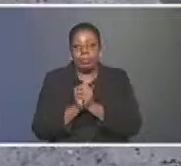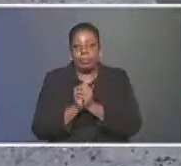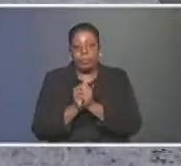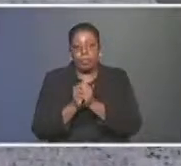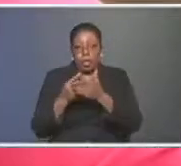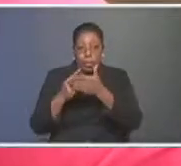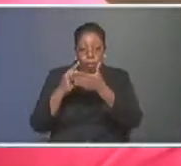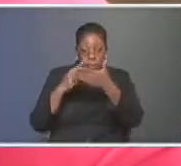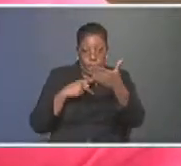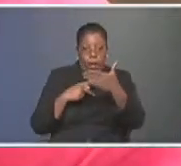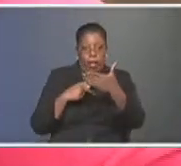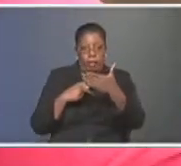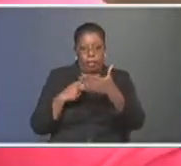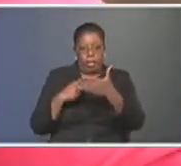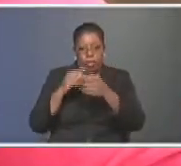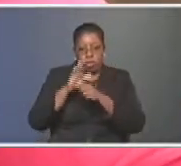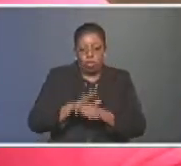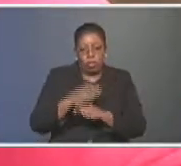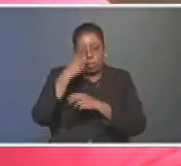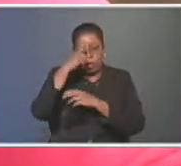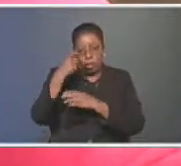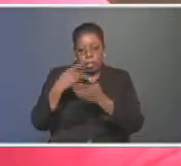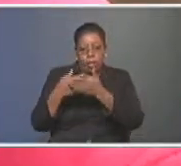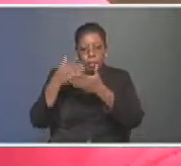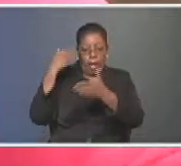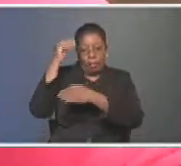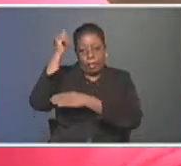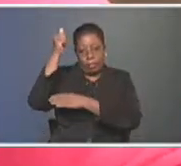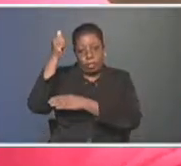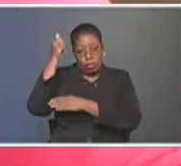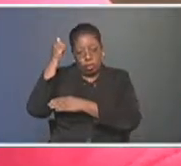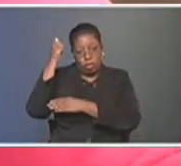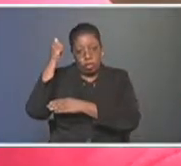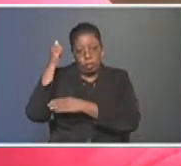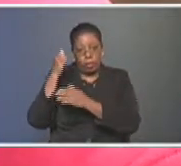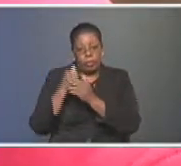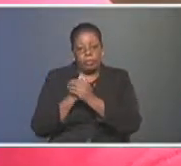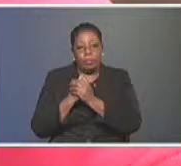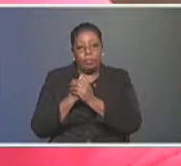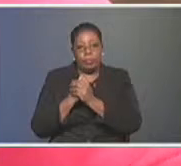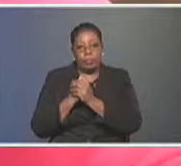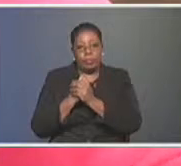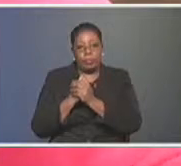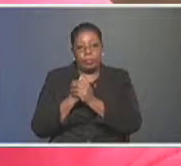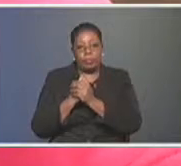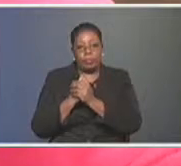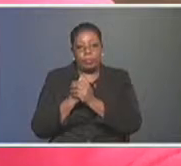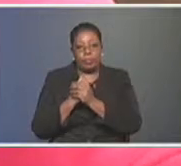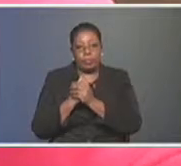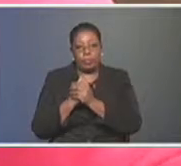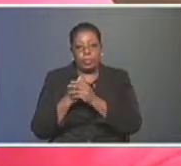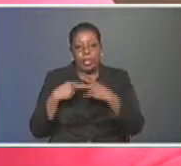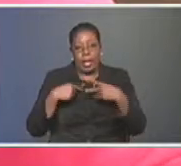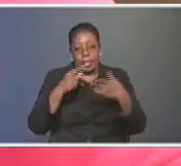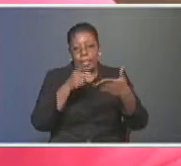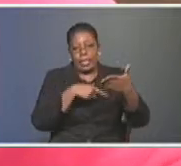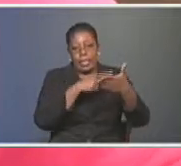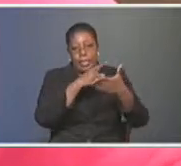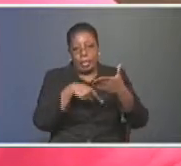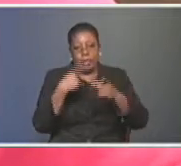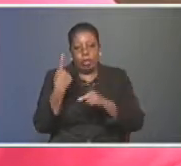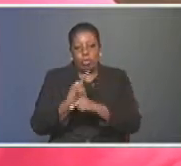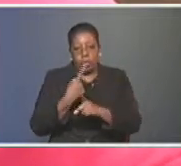prior to the general election were strained because the previous administration appeared to have eliminated